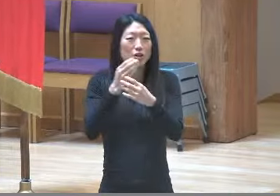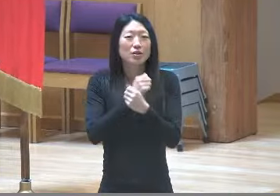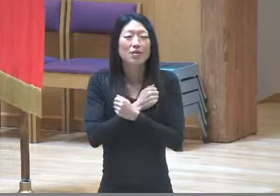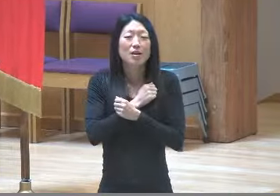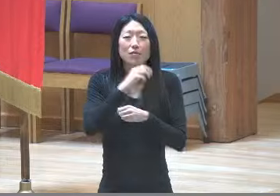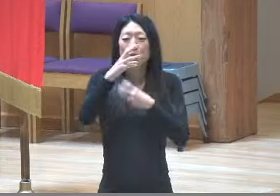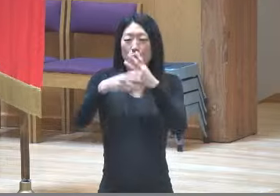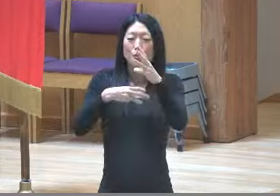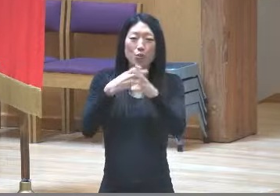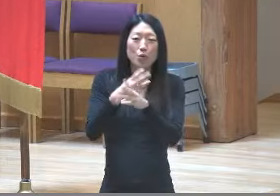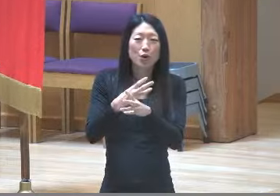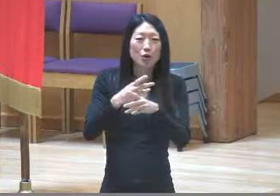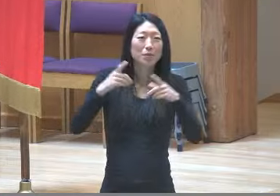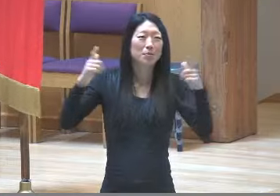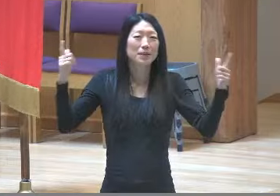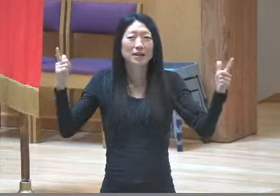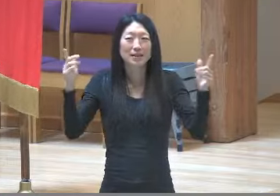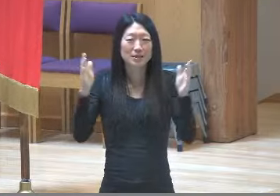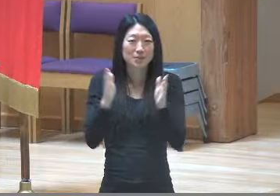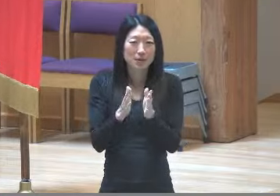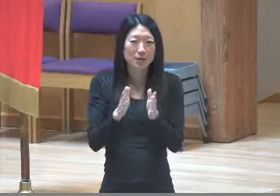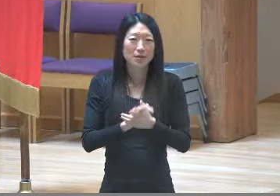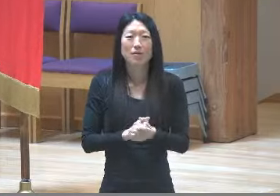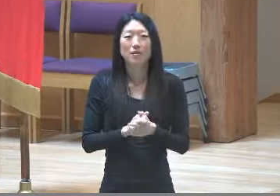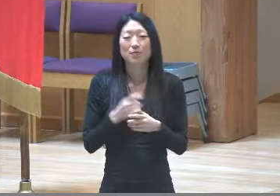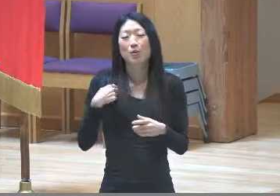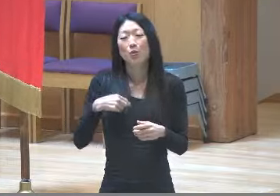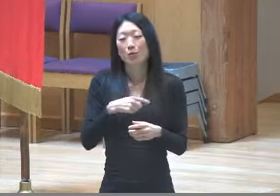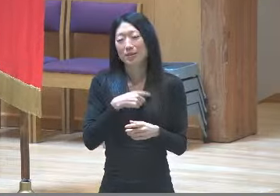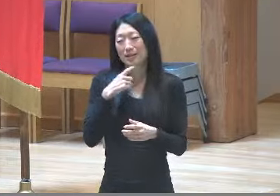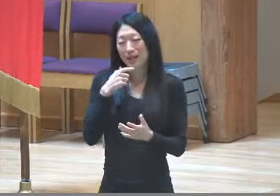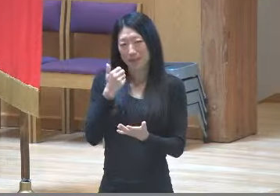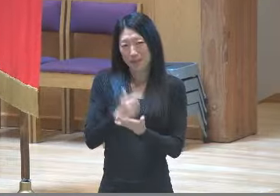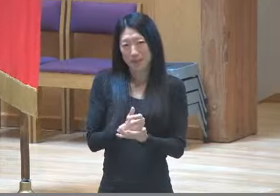the world, whether big or small. And we say,